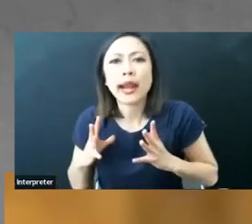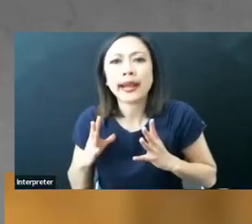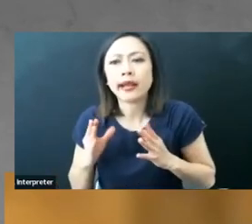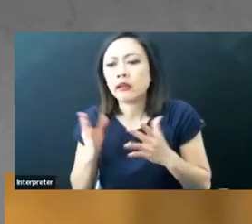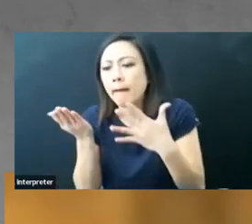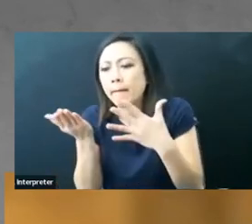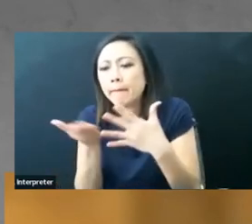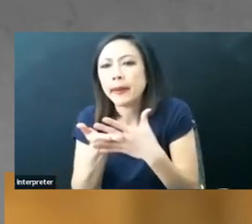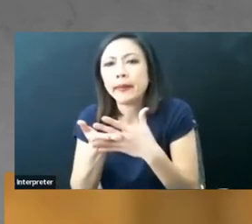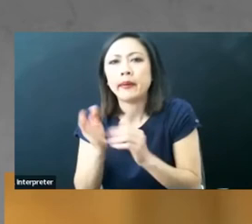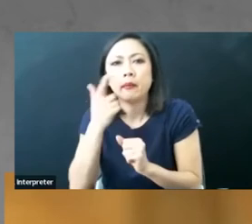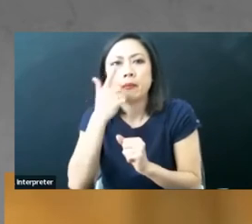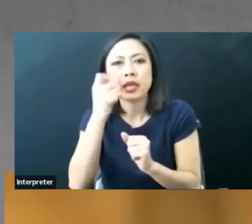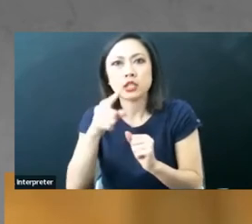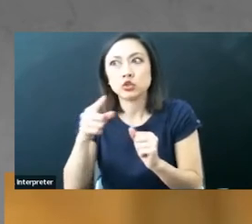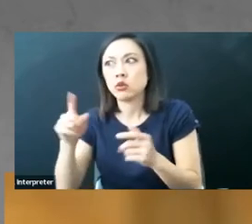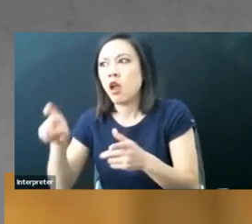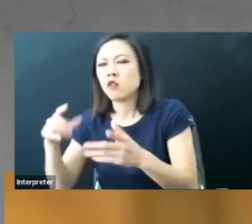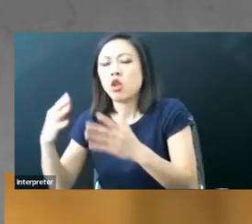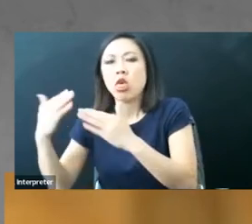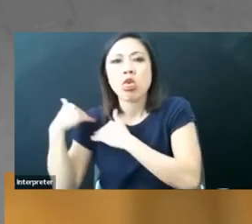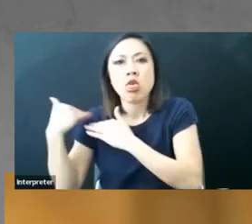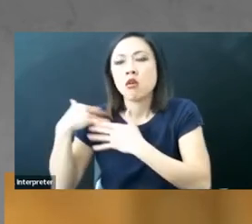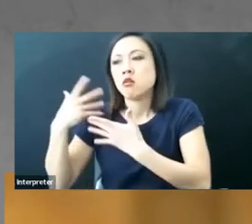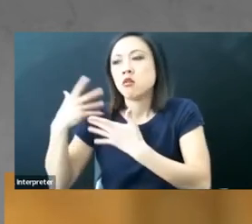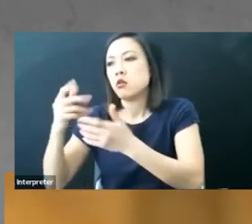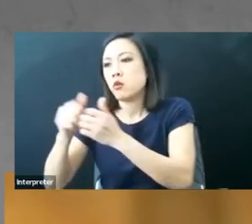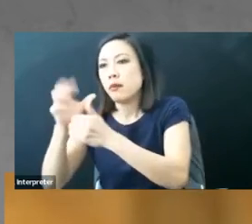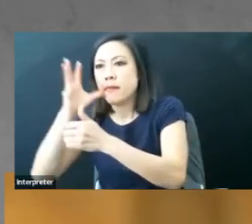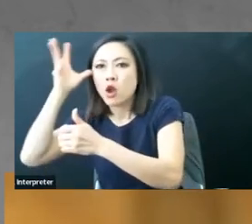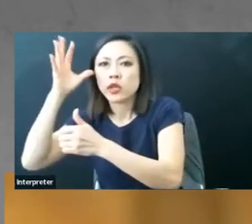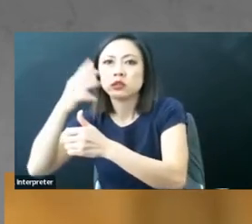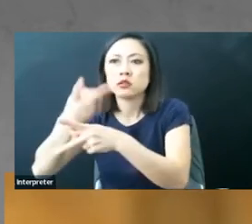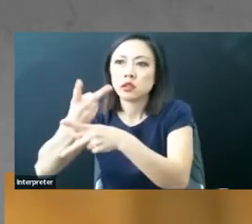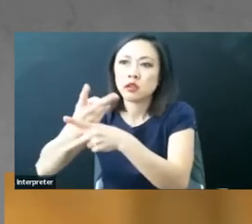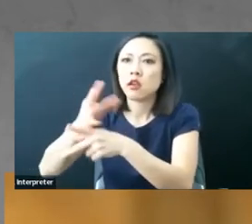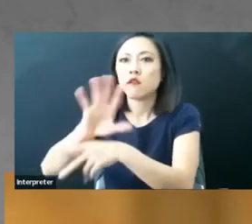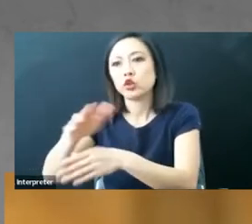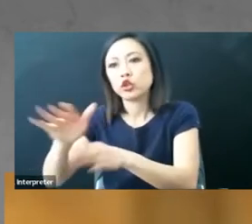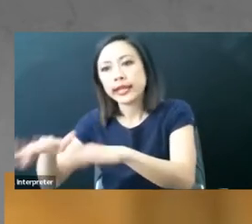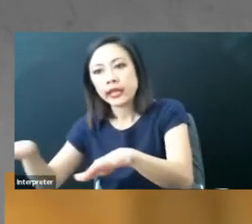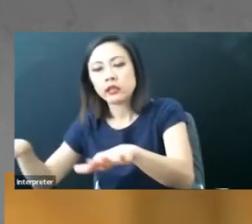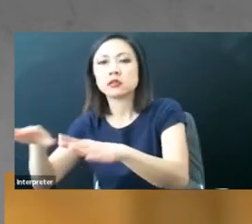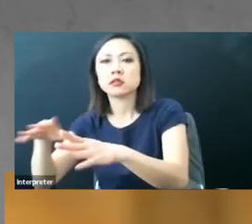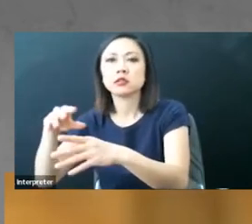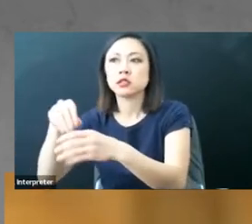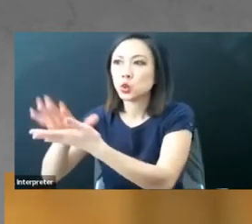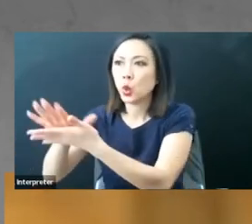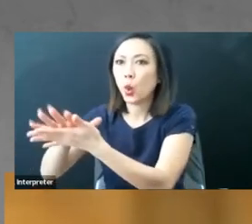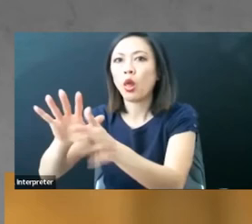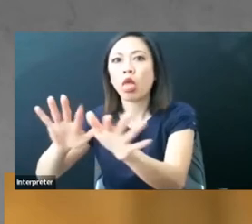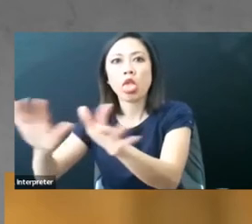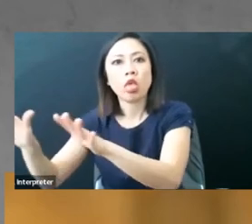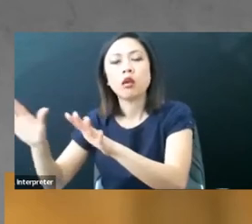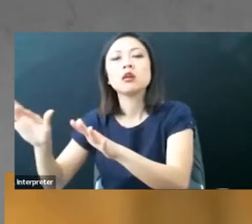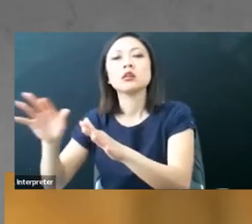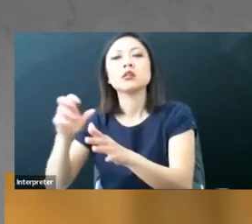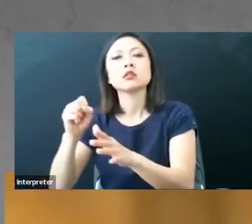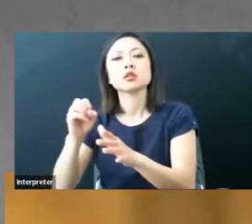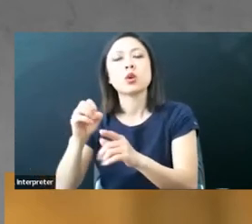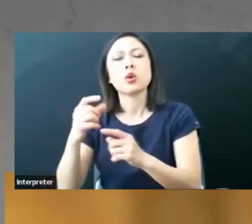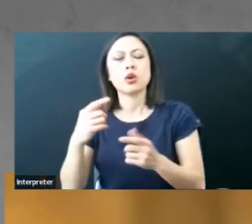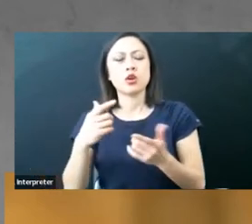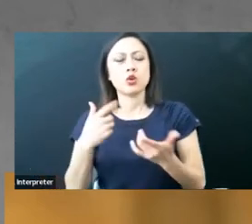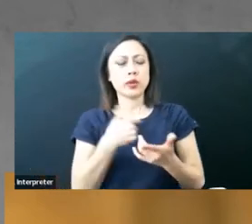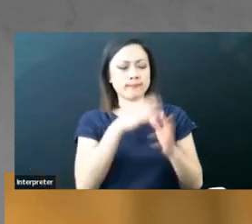or parents or something else. So that is one of the important elements, is how do you think through programs that make it